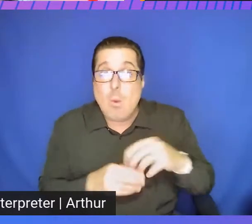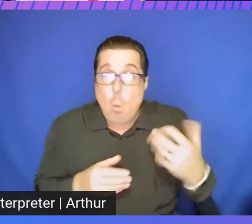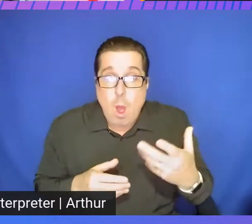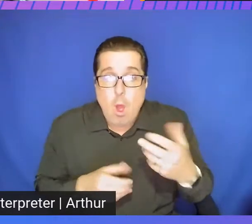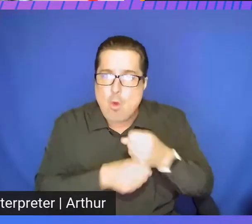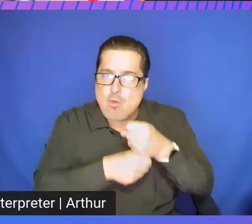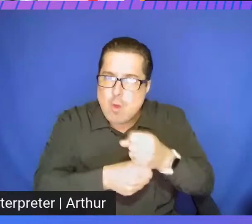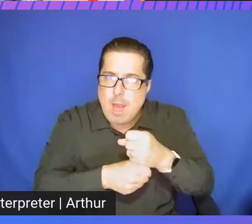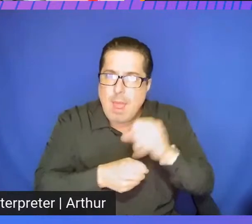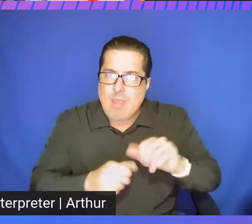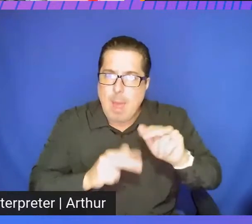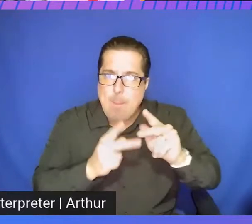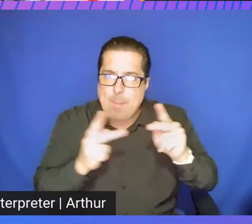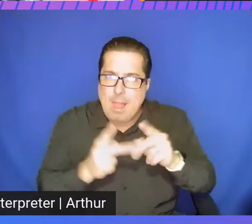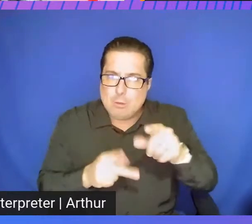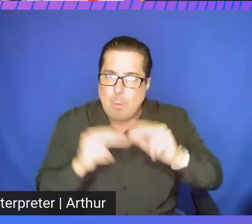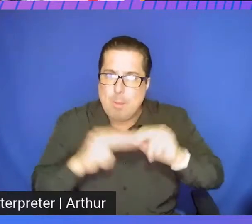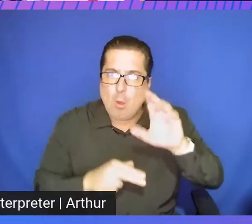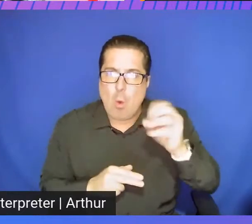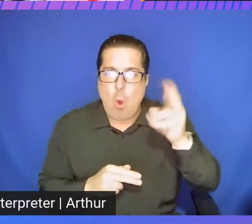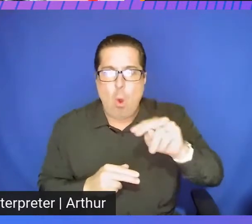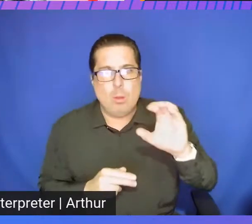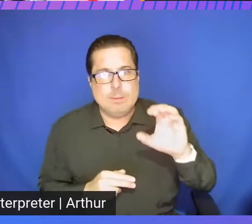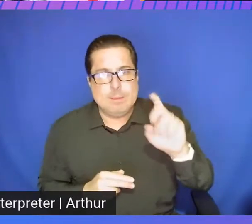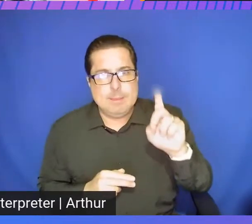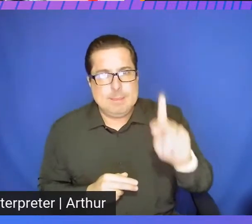where you can build your own CDK constructs.